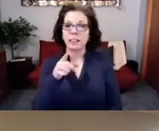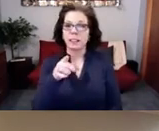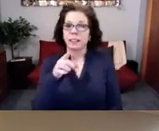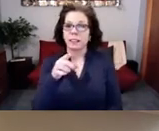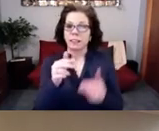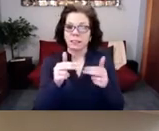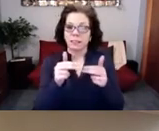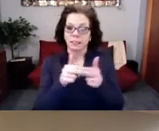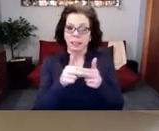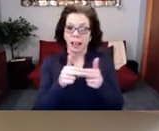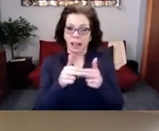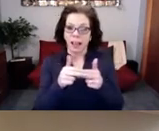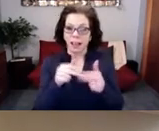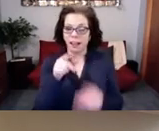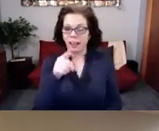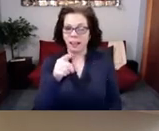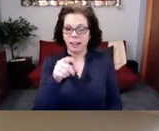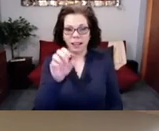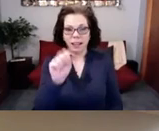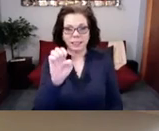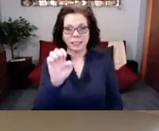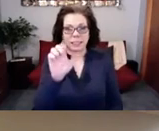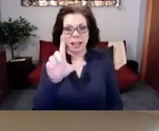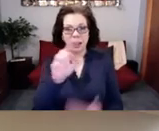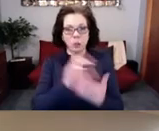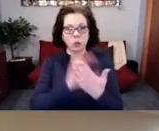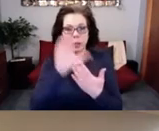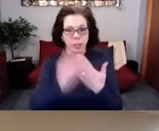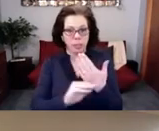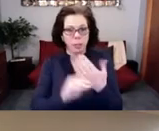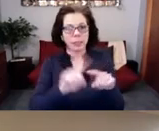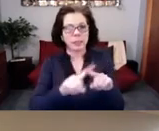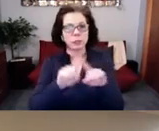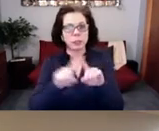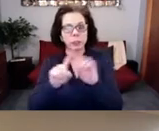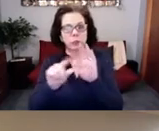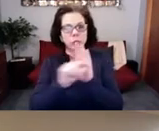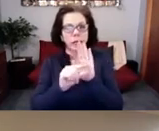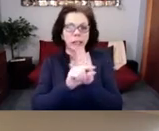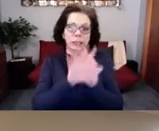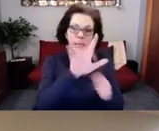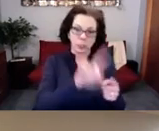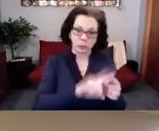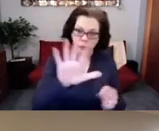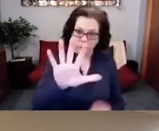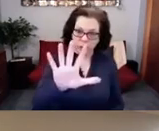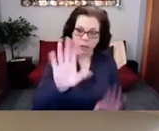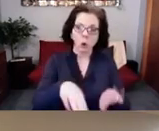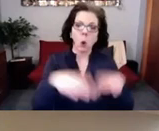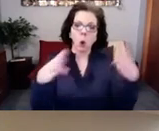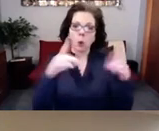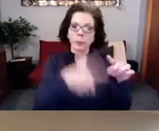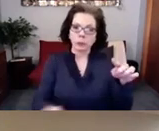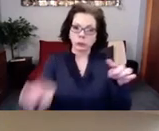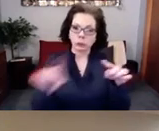This slide outlines the SEL curriculum at each grade level. So our K-5 curriculum is Open Circle or Second